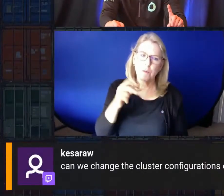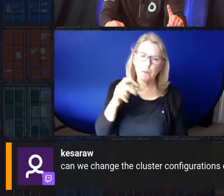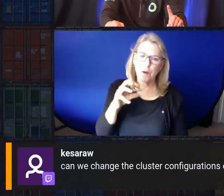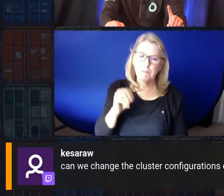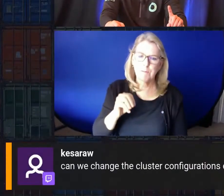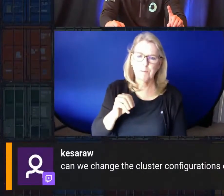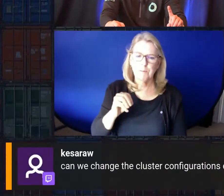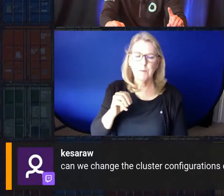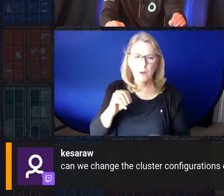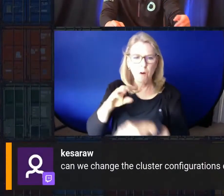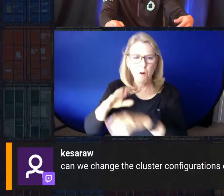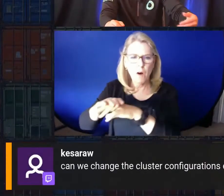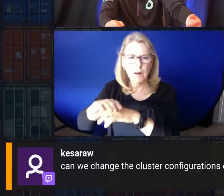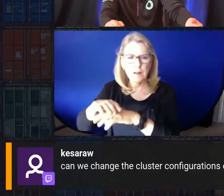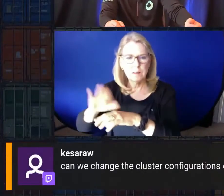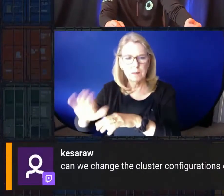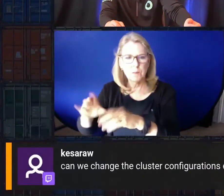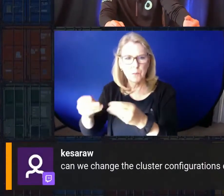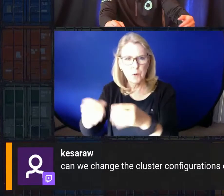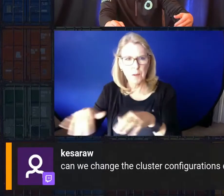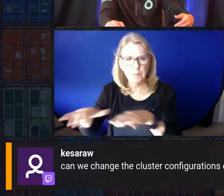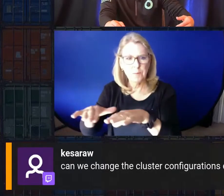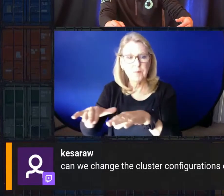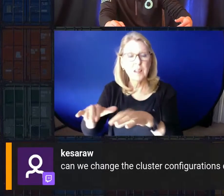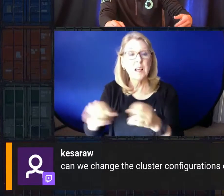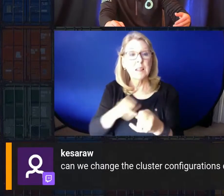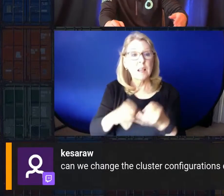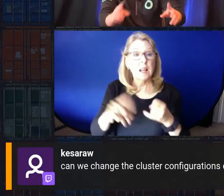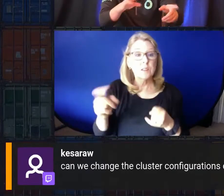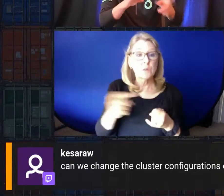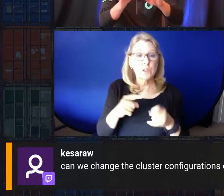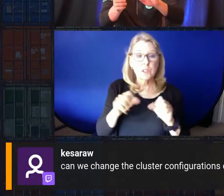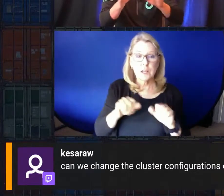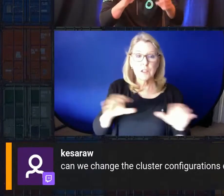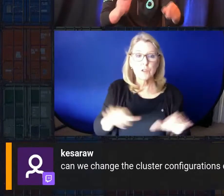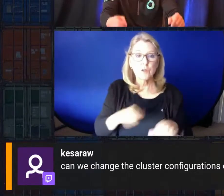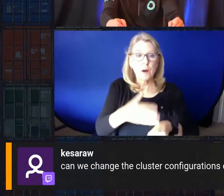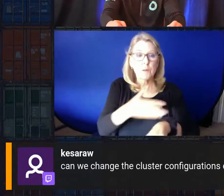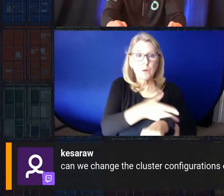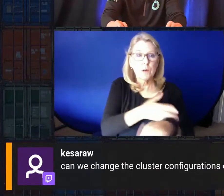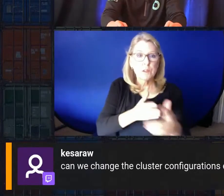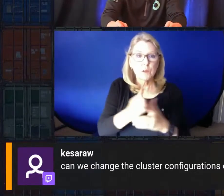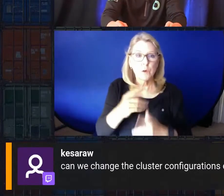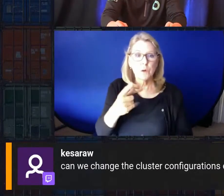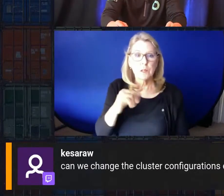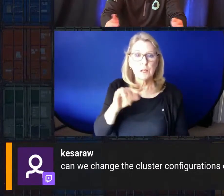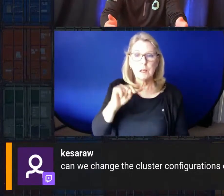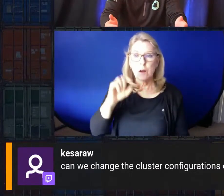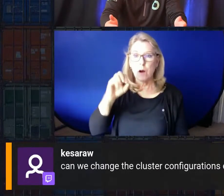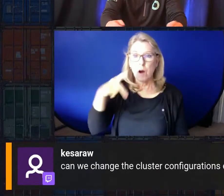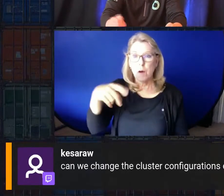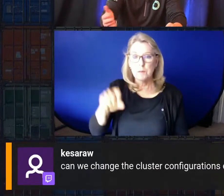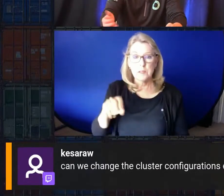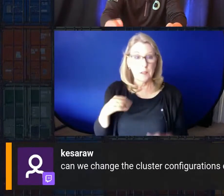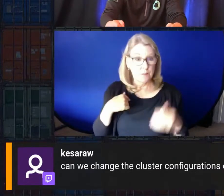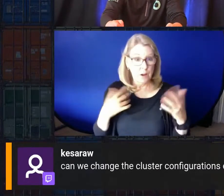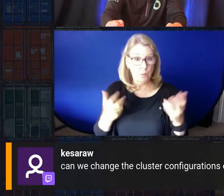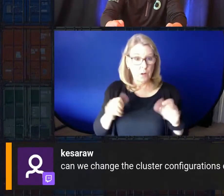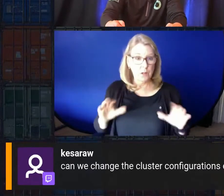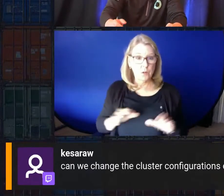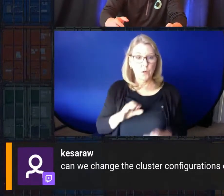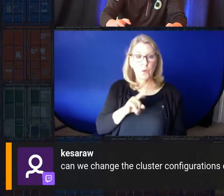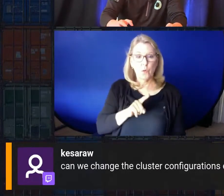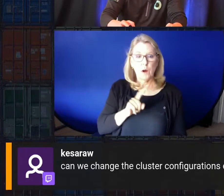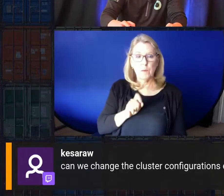here, is can we do upgrades through GitOps if I wanted to actually do the 120 to 121? Is that available now? Is that